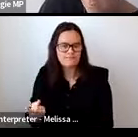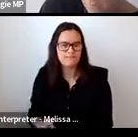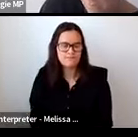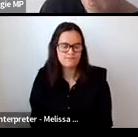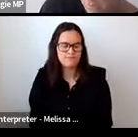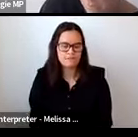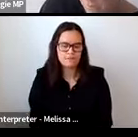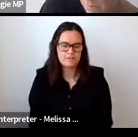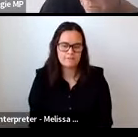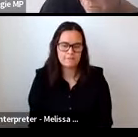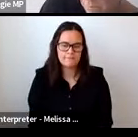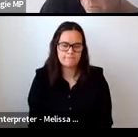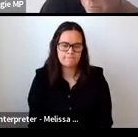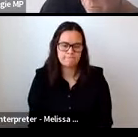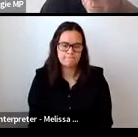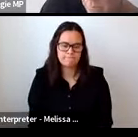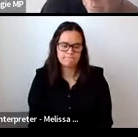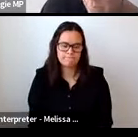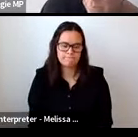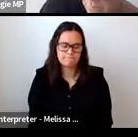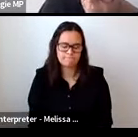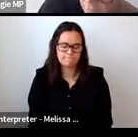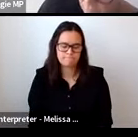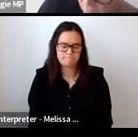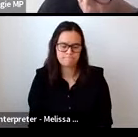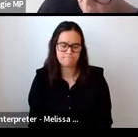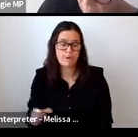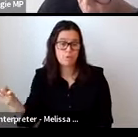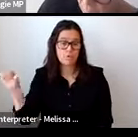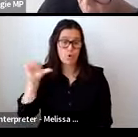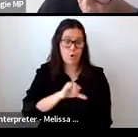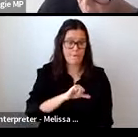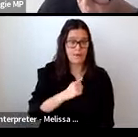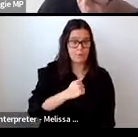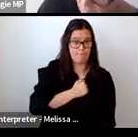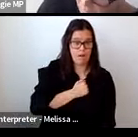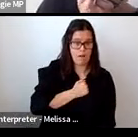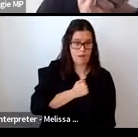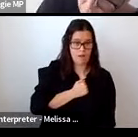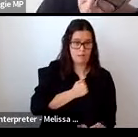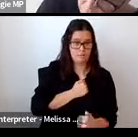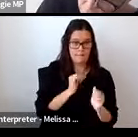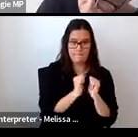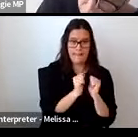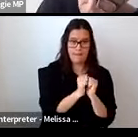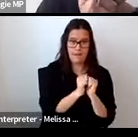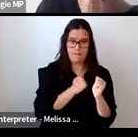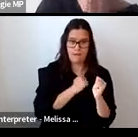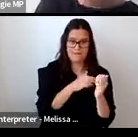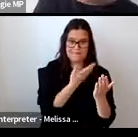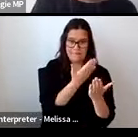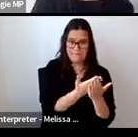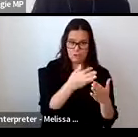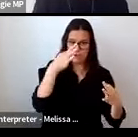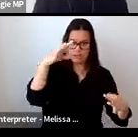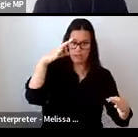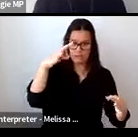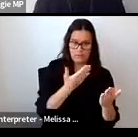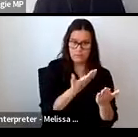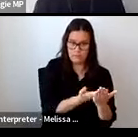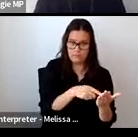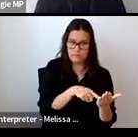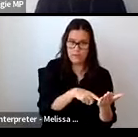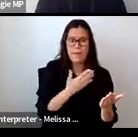Firstly, though, turning to my submission itself, I want to say, please keep